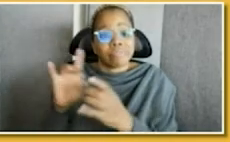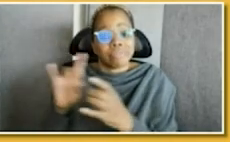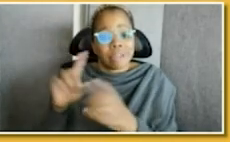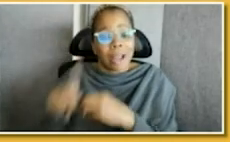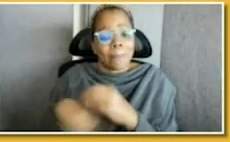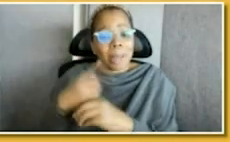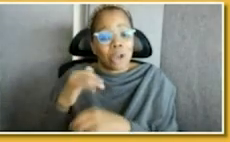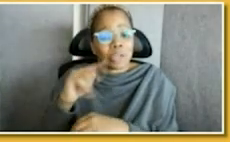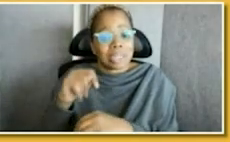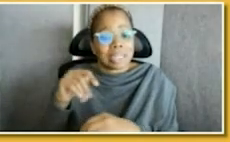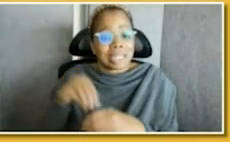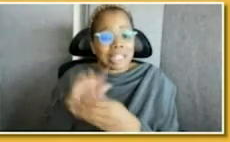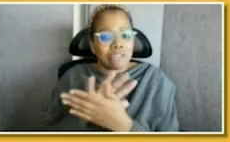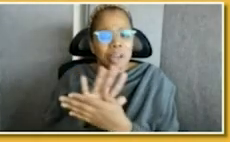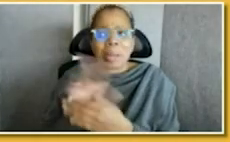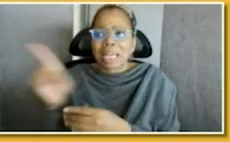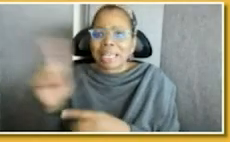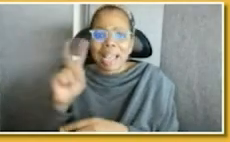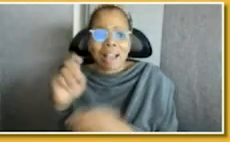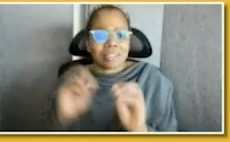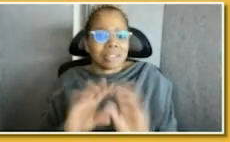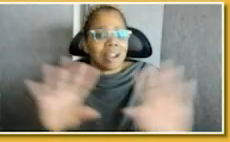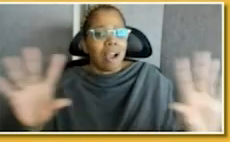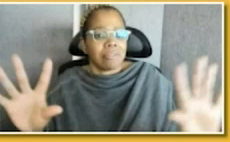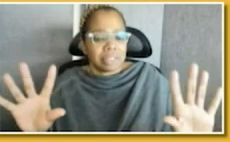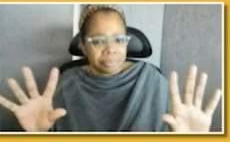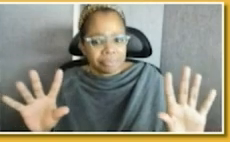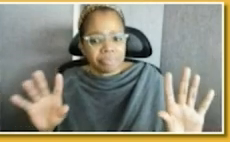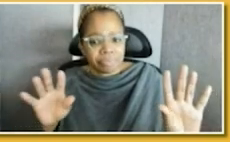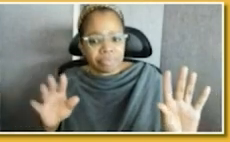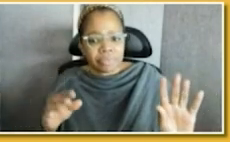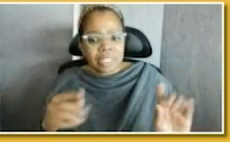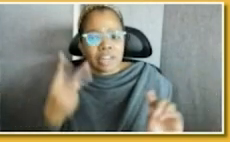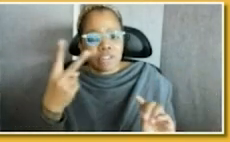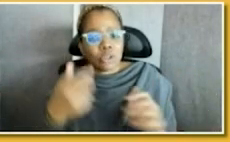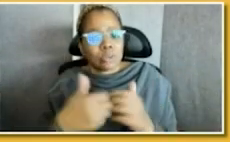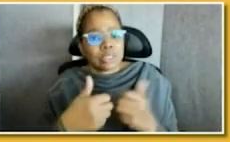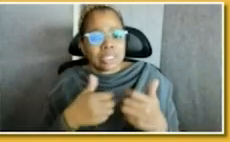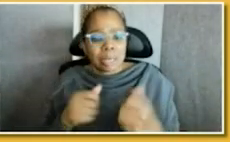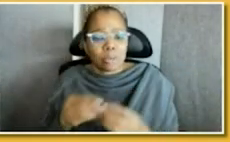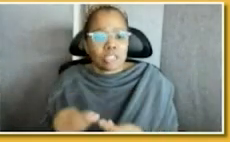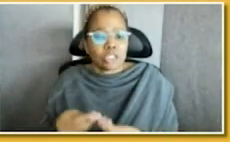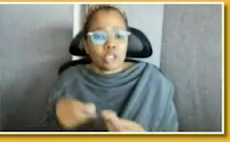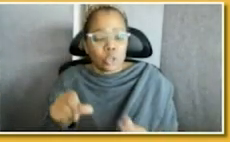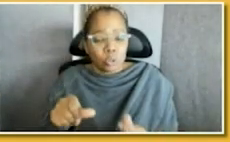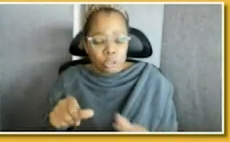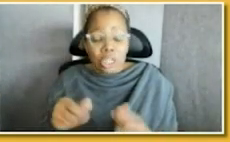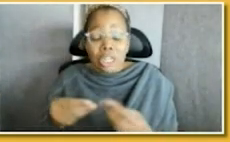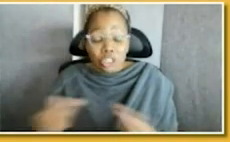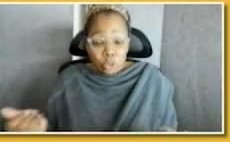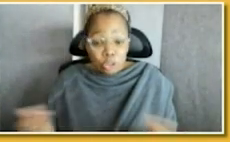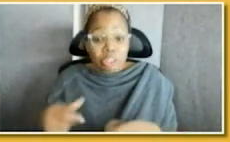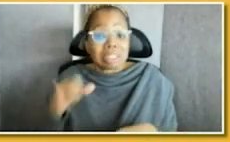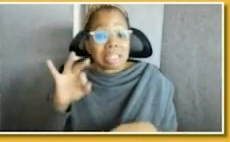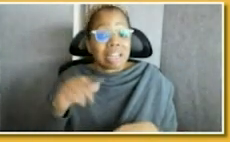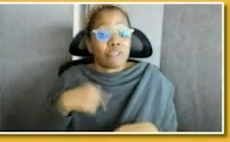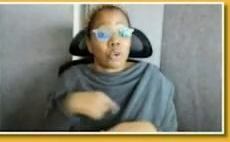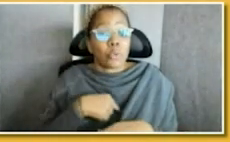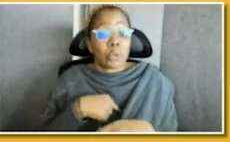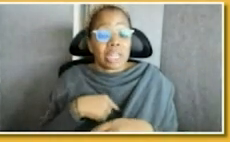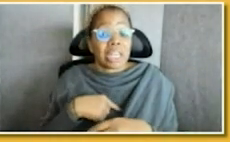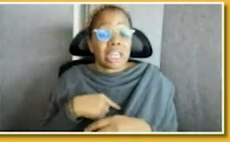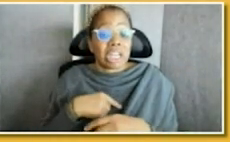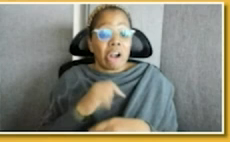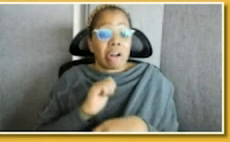question, you know, and poses two separate solutions. You know, if we are really automating out